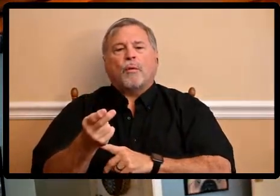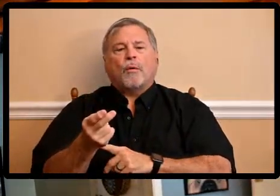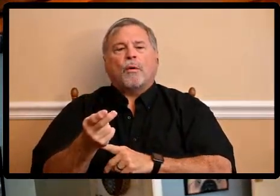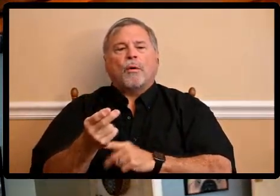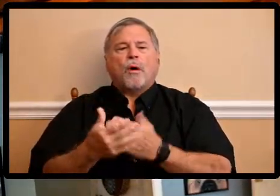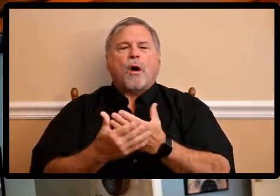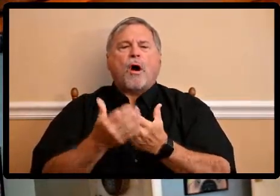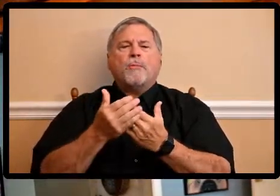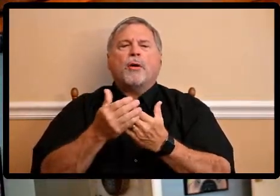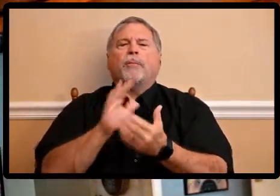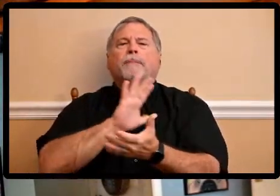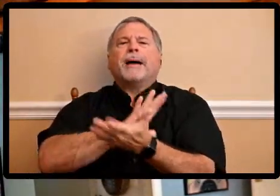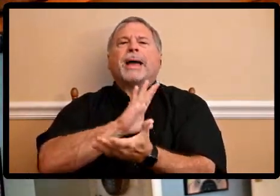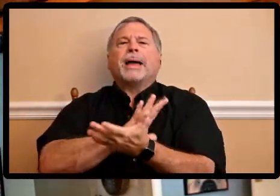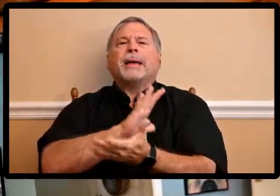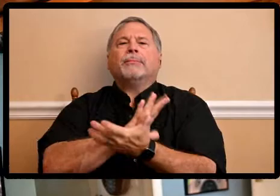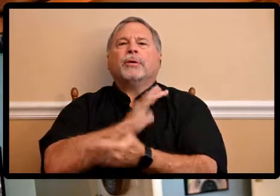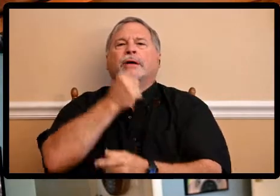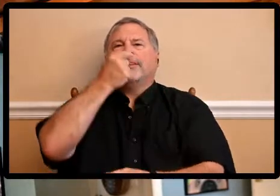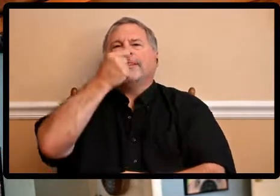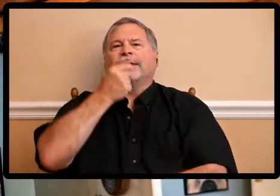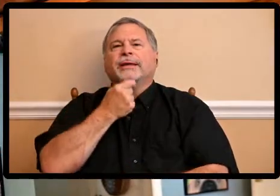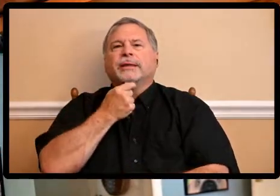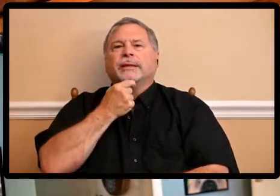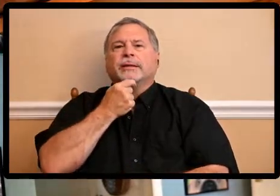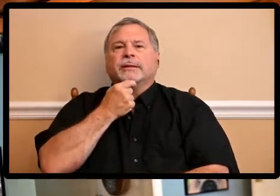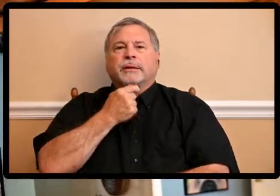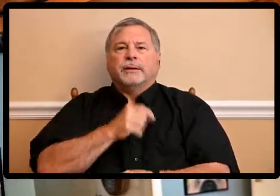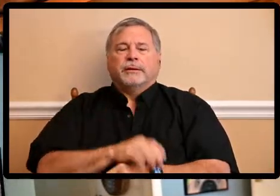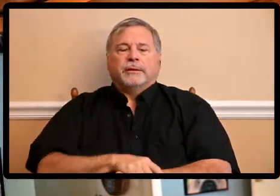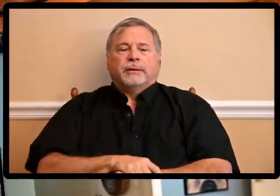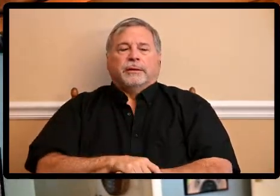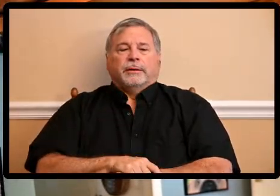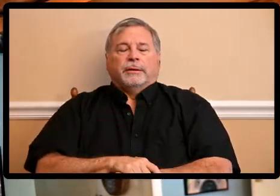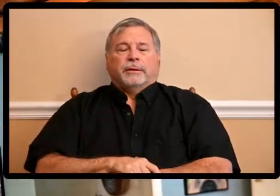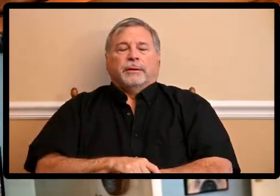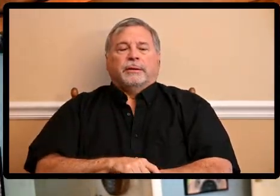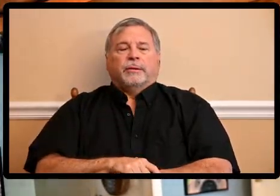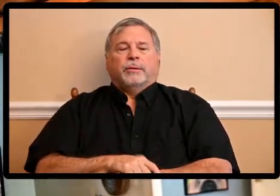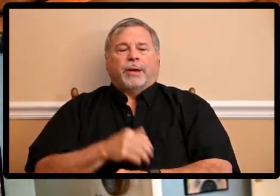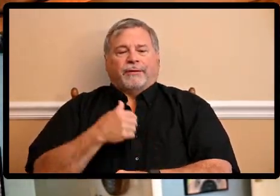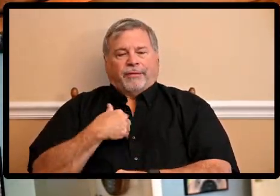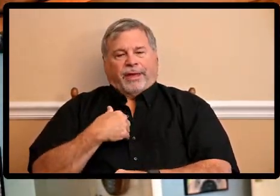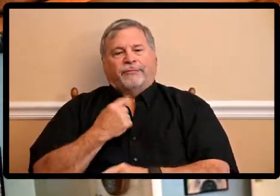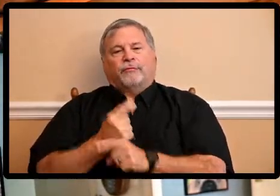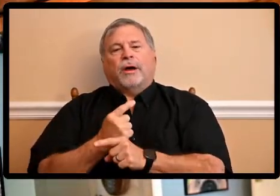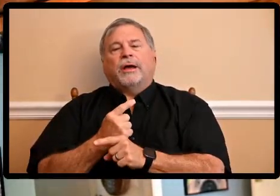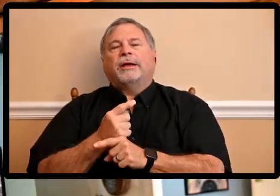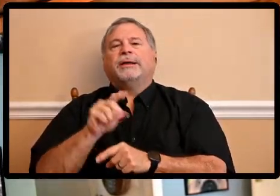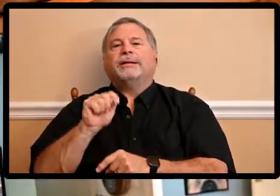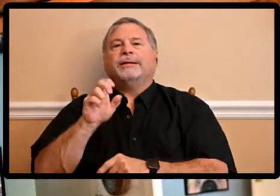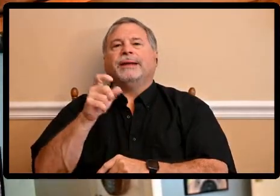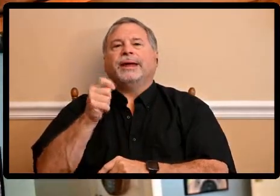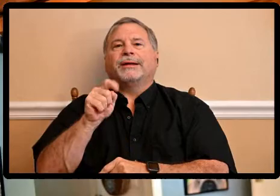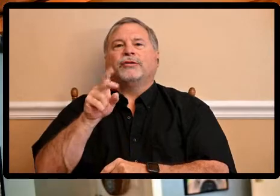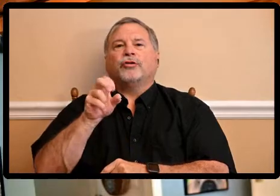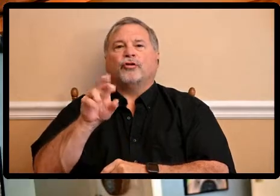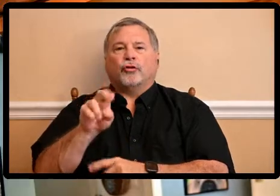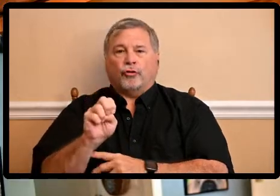almost paper thin because we want to be able to have it have a nice texture to it.